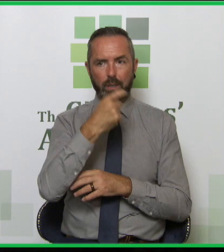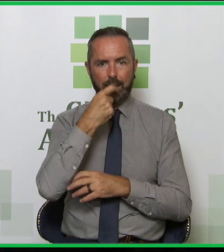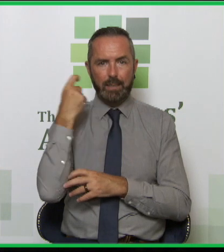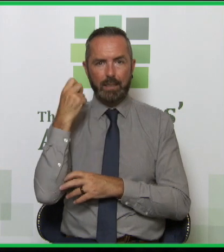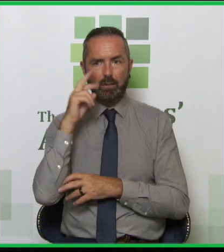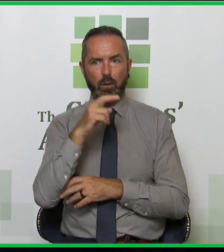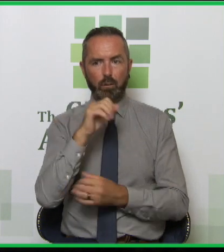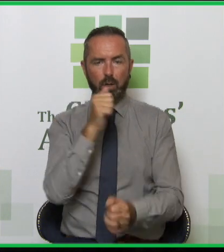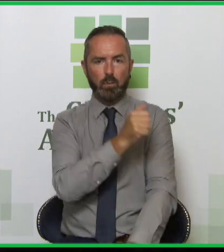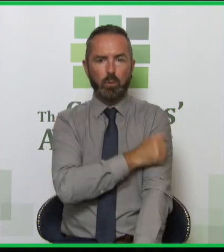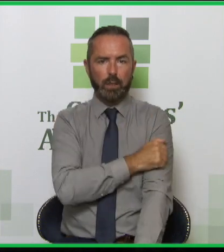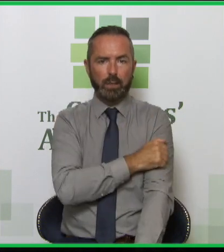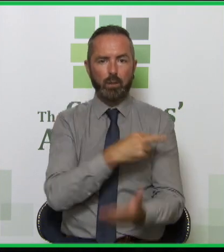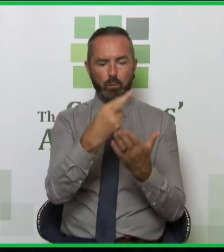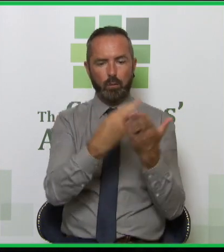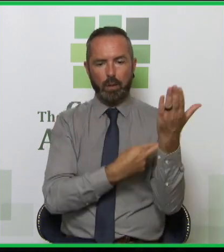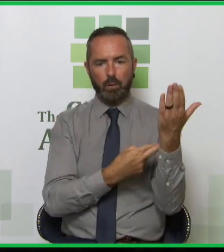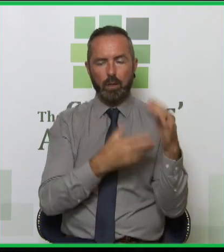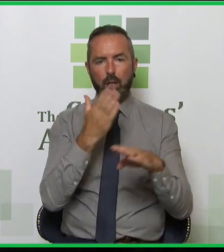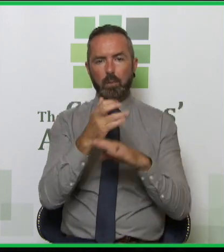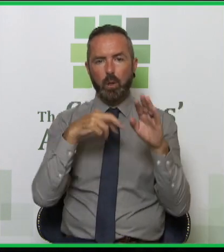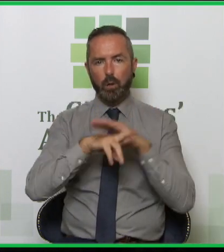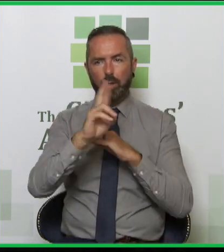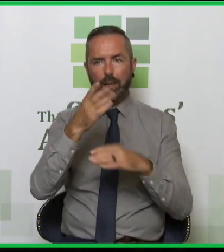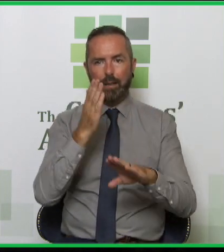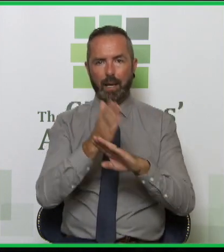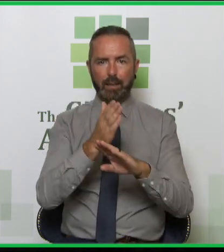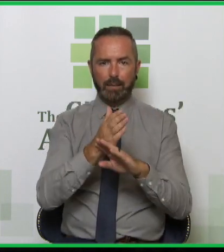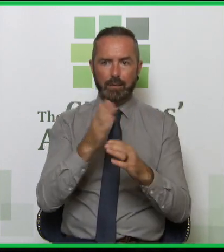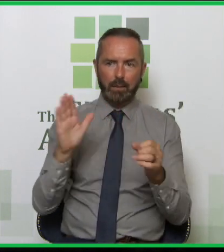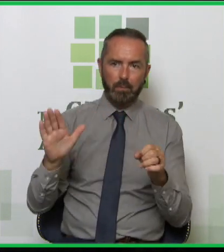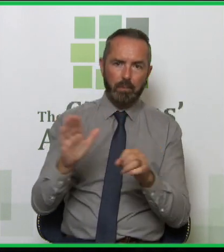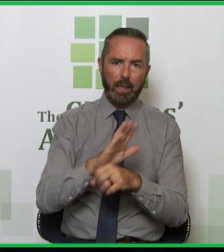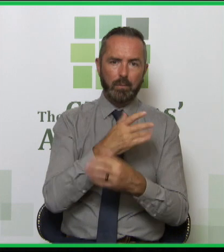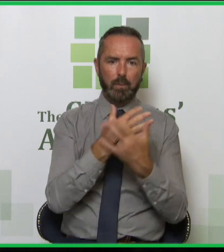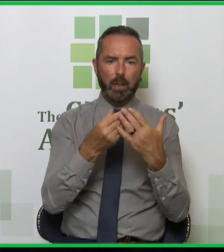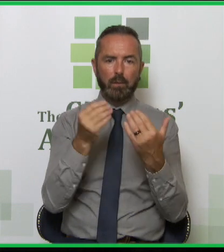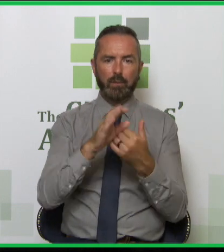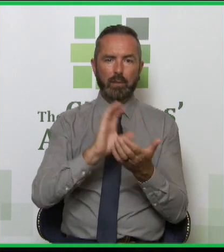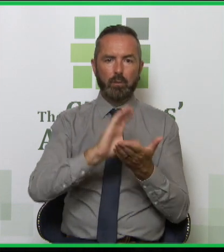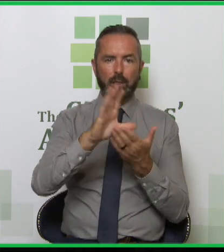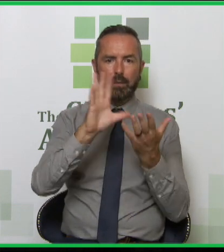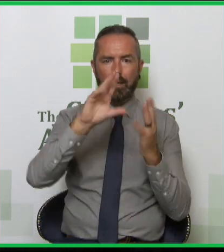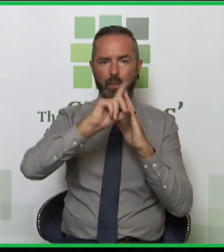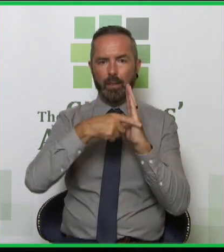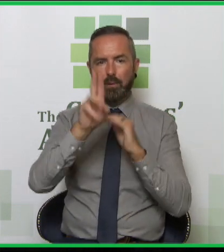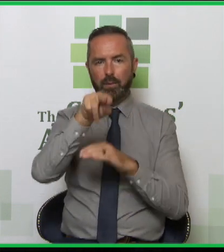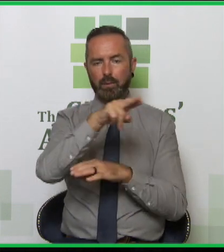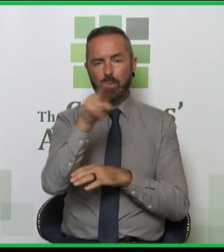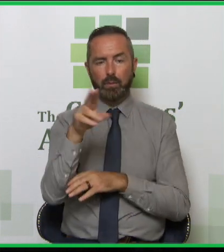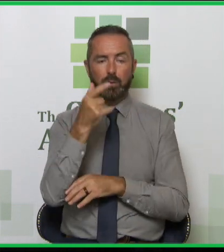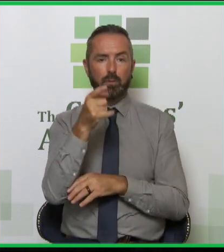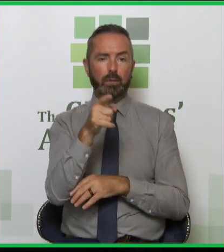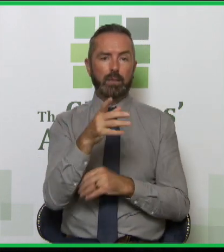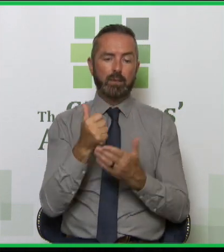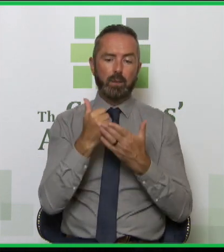prison record, the employer will be able to access the maximum amount of funding, a grant of €10,000. So these are kind of the